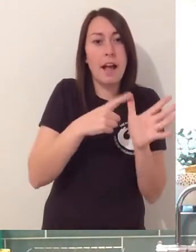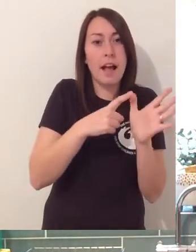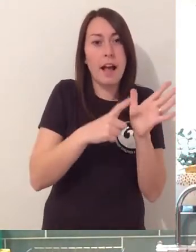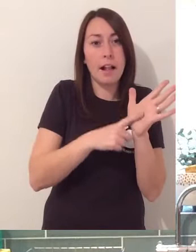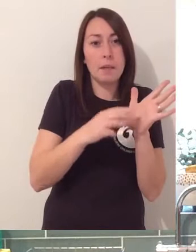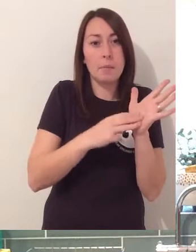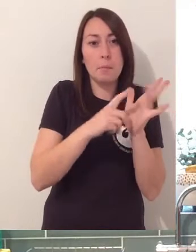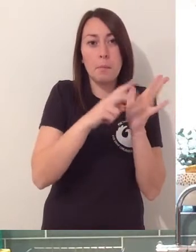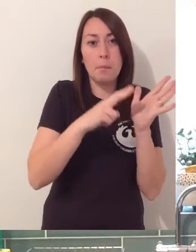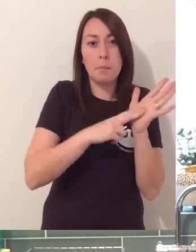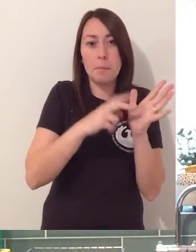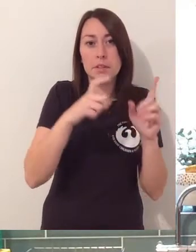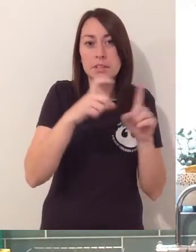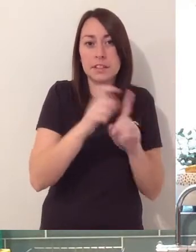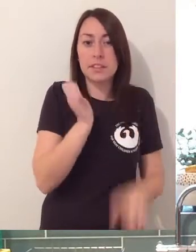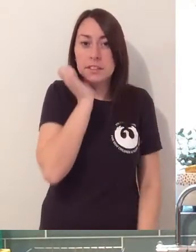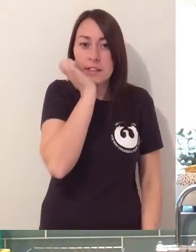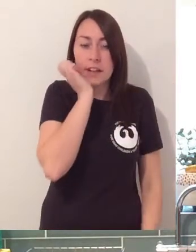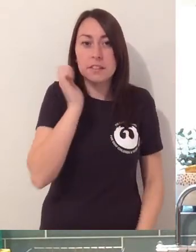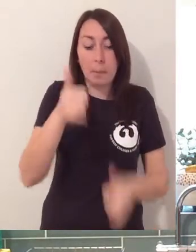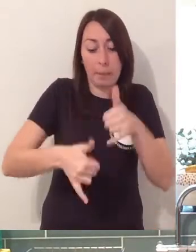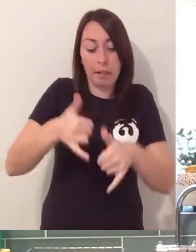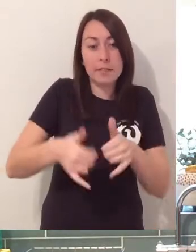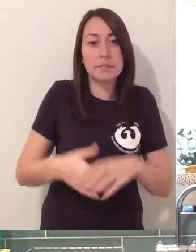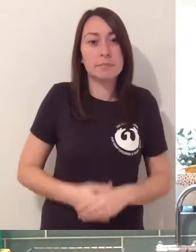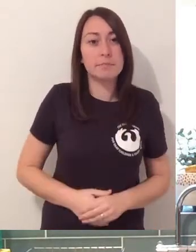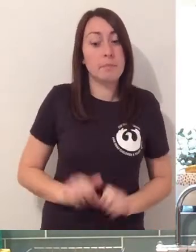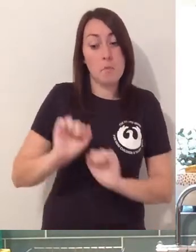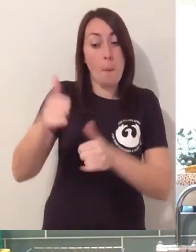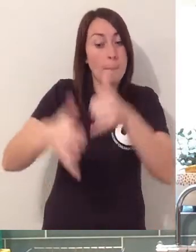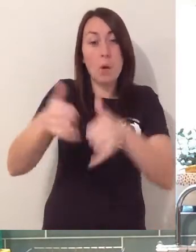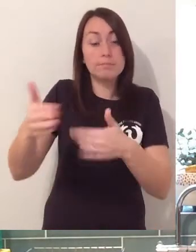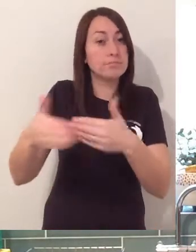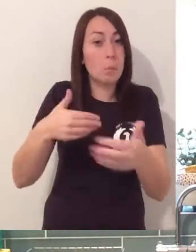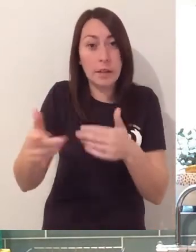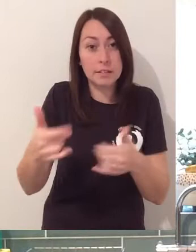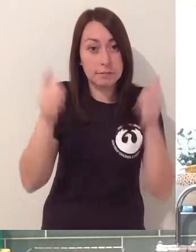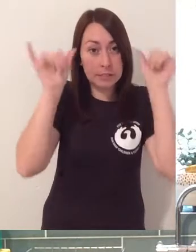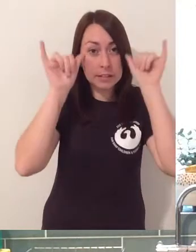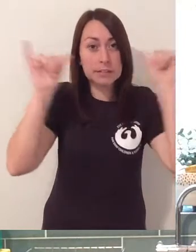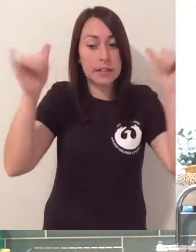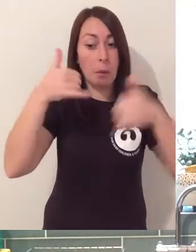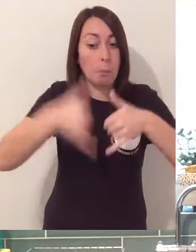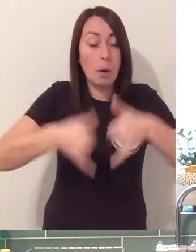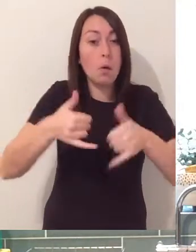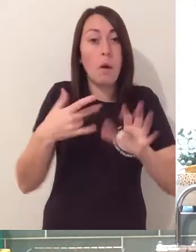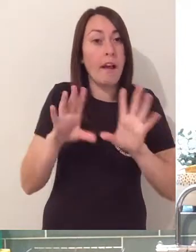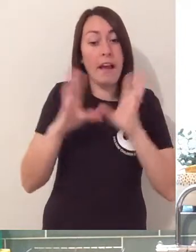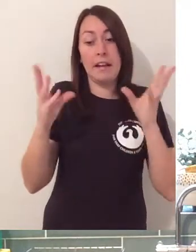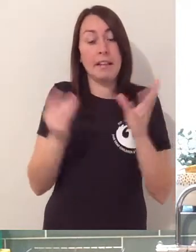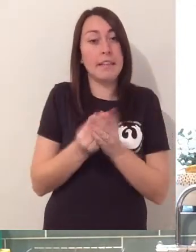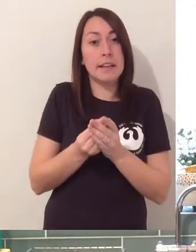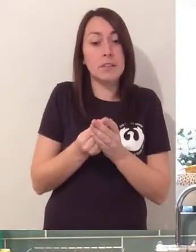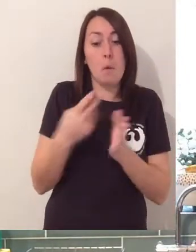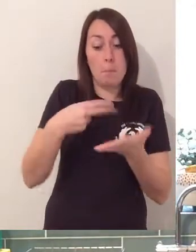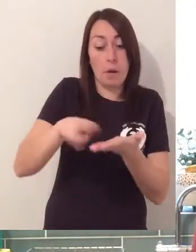cupboard, or if you'd like to add a little bit of butter to make it a bit creamier. You don't tend to need it, but it's entirely up to you.